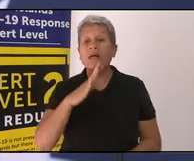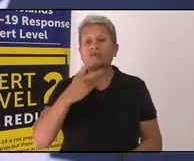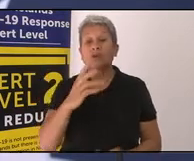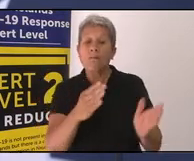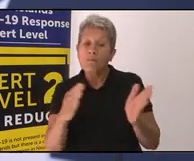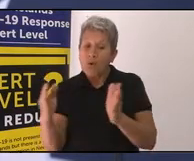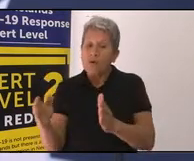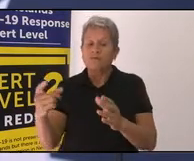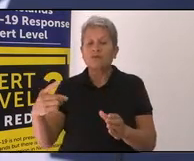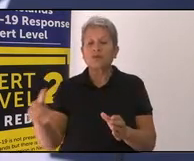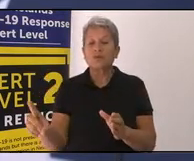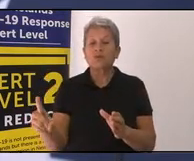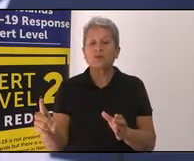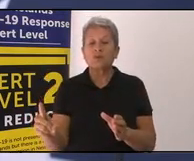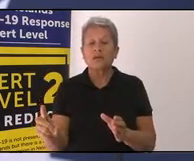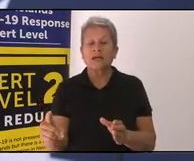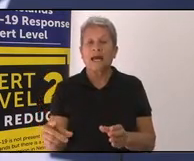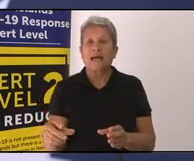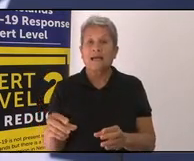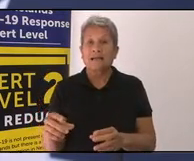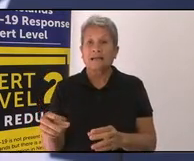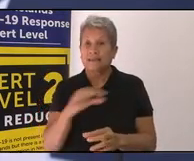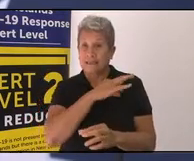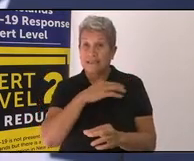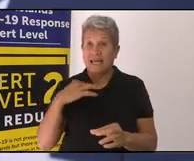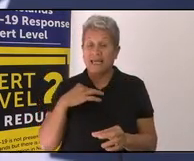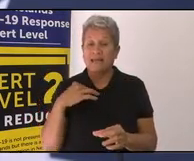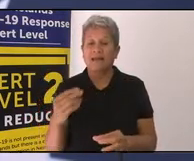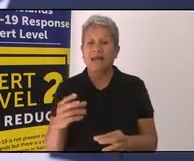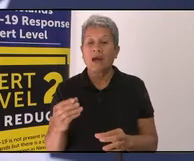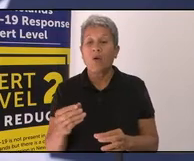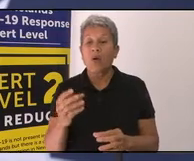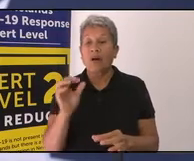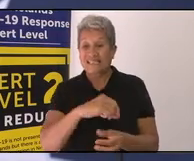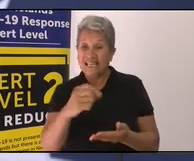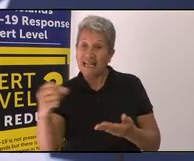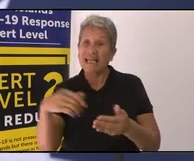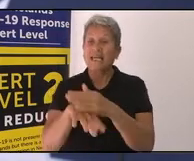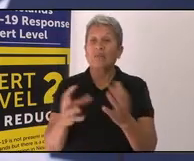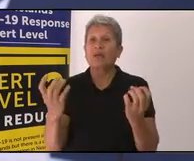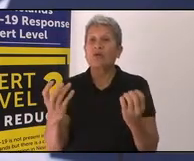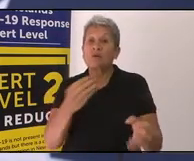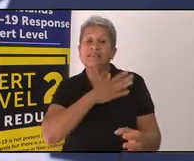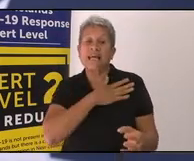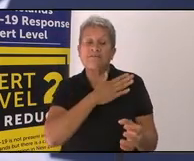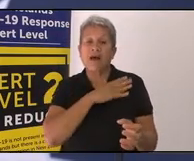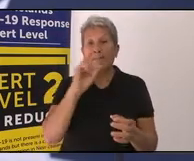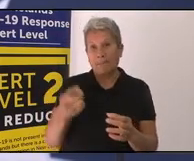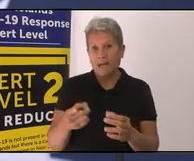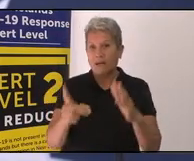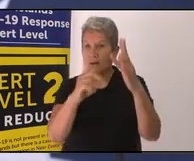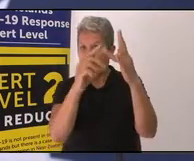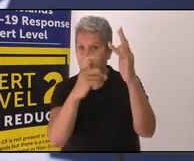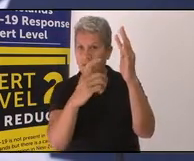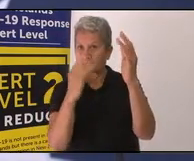we intend moving to mandatory tag in or sign in with CookSafe by the beginning of October.